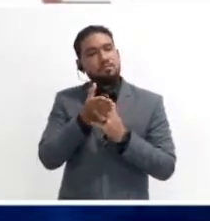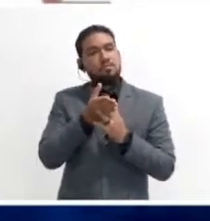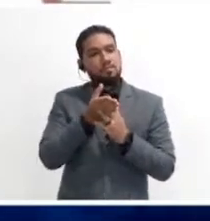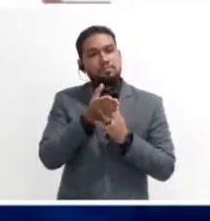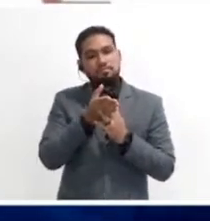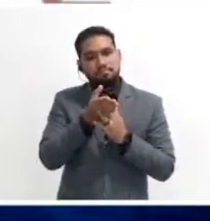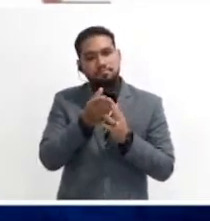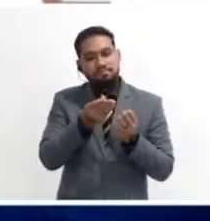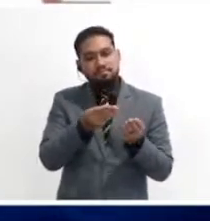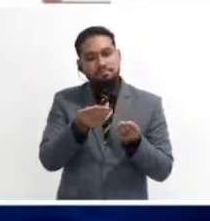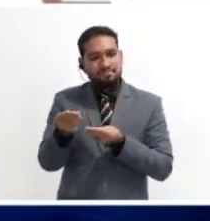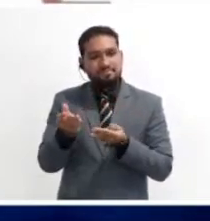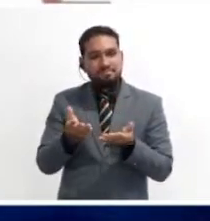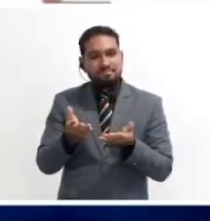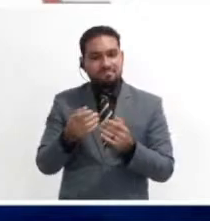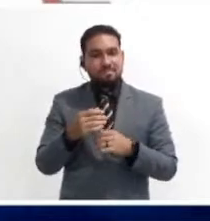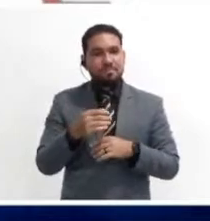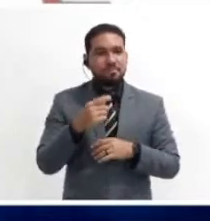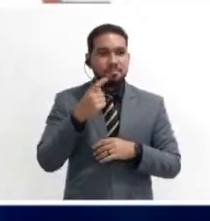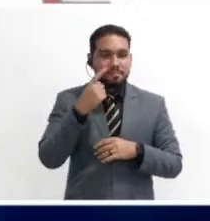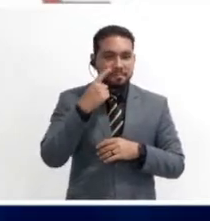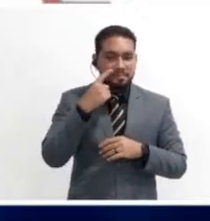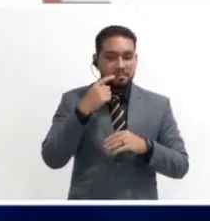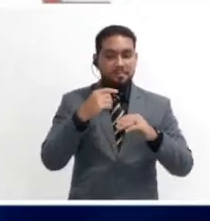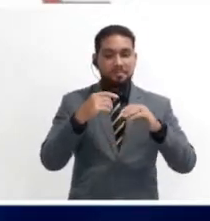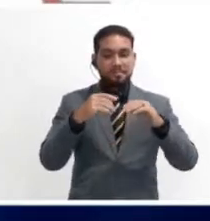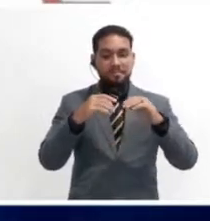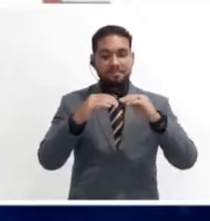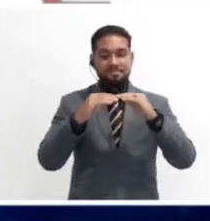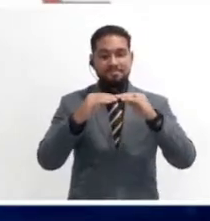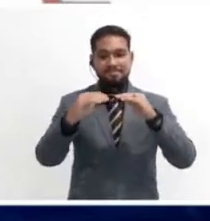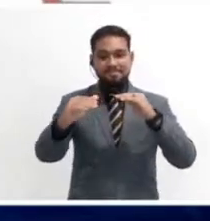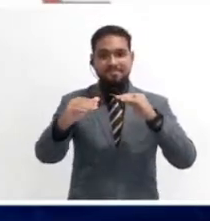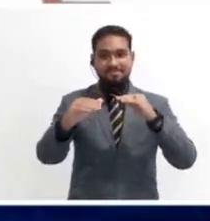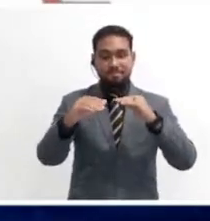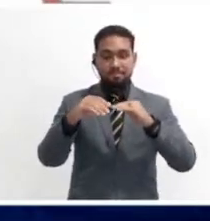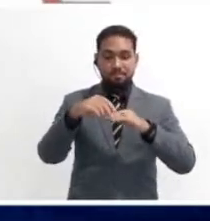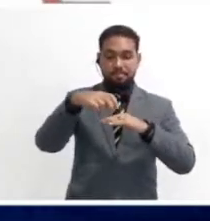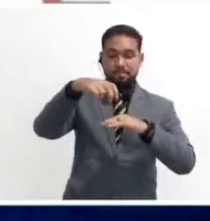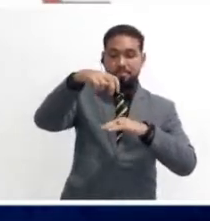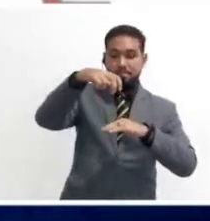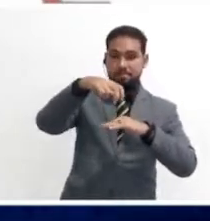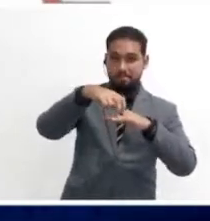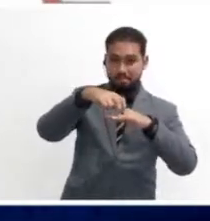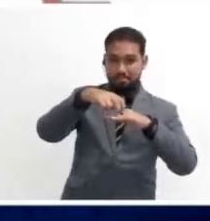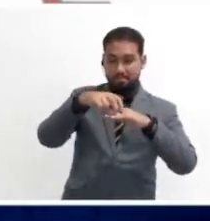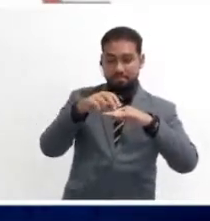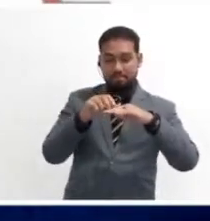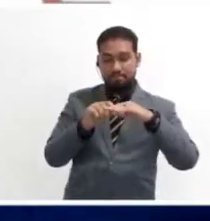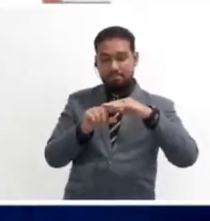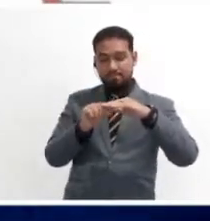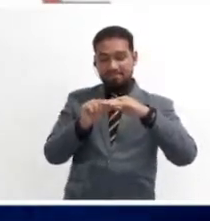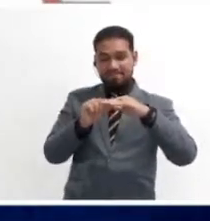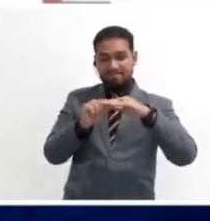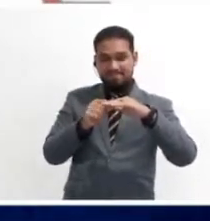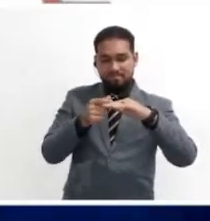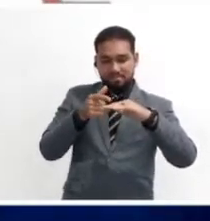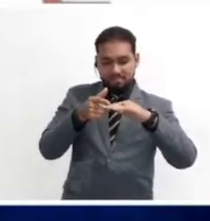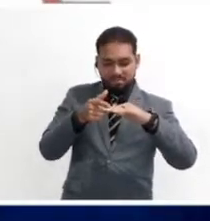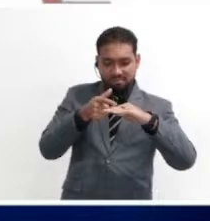substrate, a wire bond as an interconnect, and the encapsulation is the mold